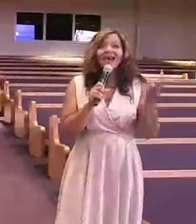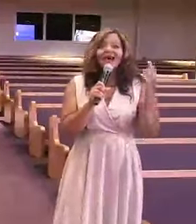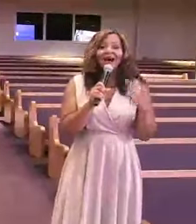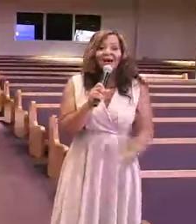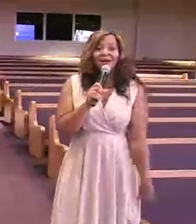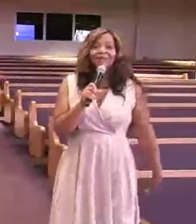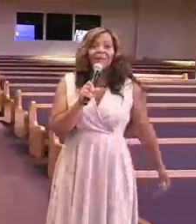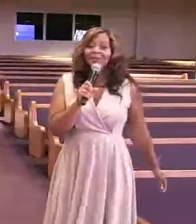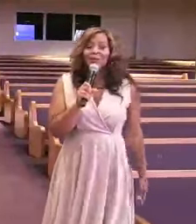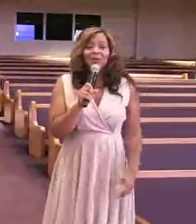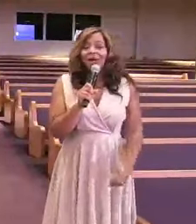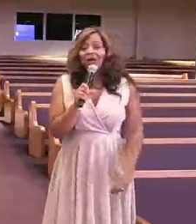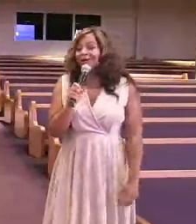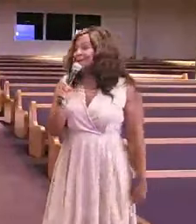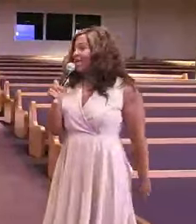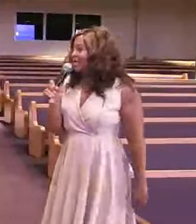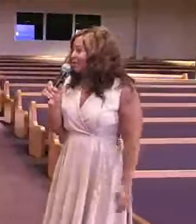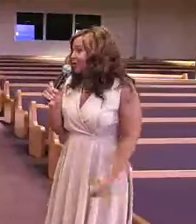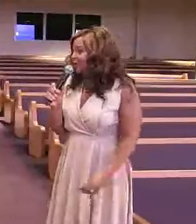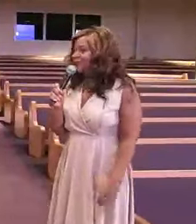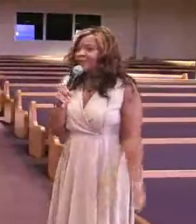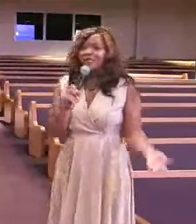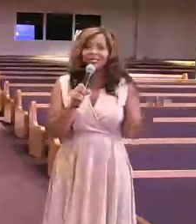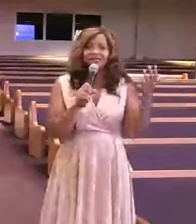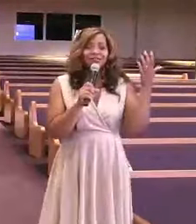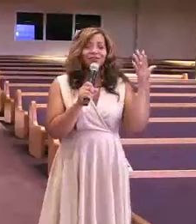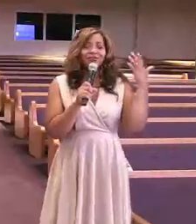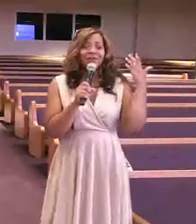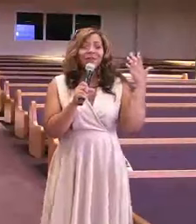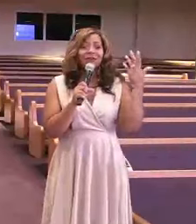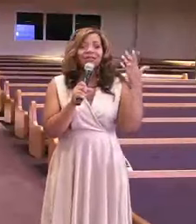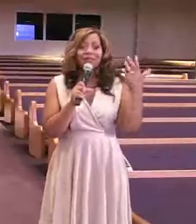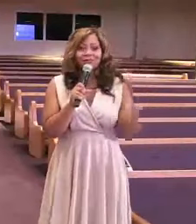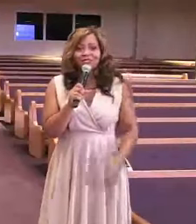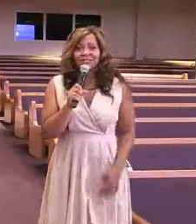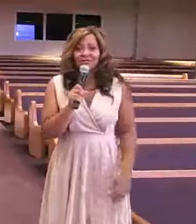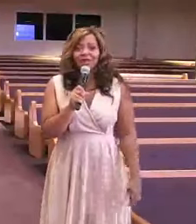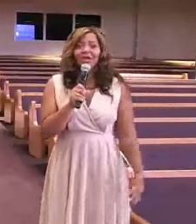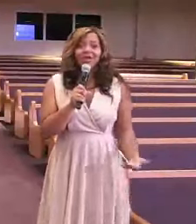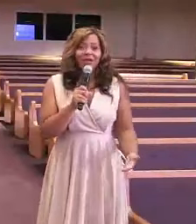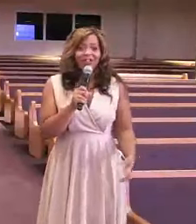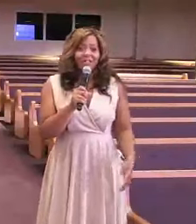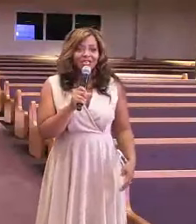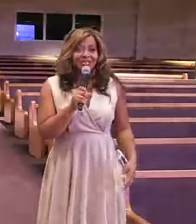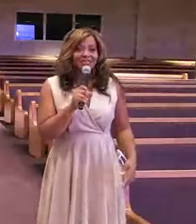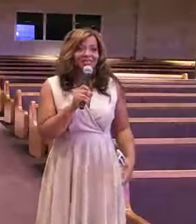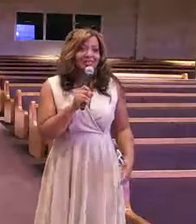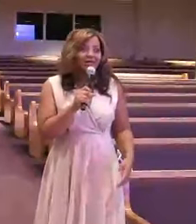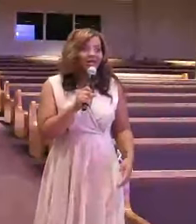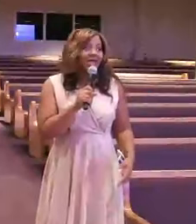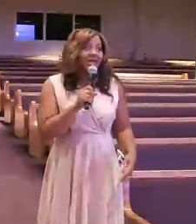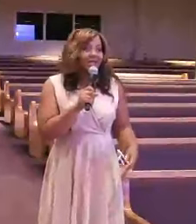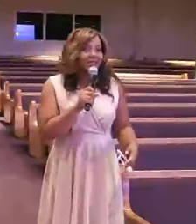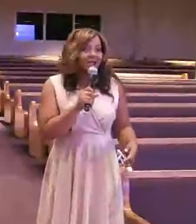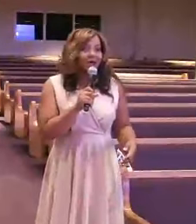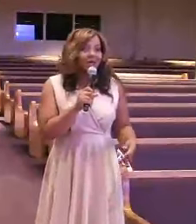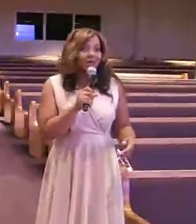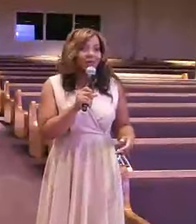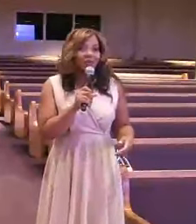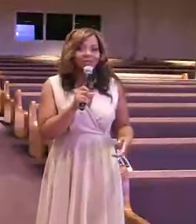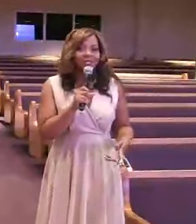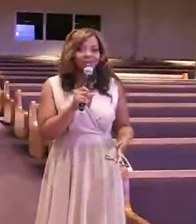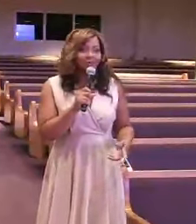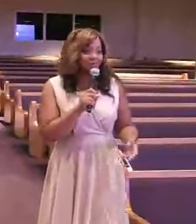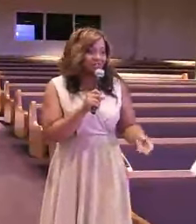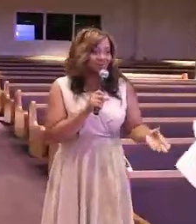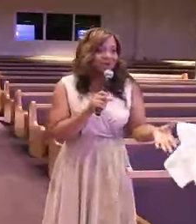40th marital anniversary. 40 years right. of marital bliss. And so congratulations to them. And we